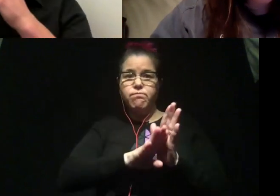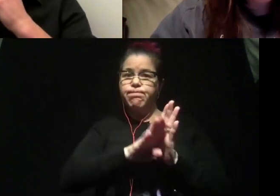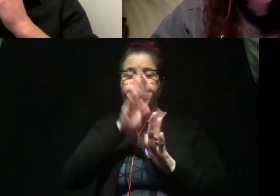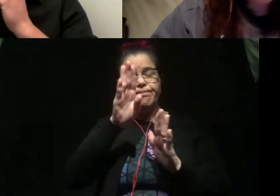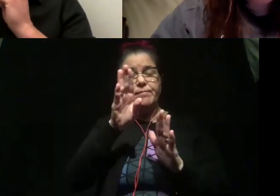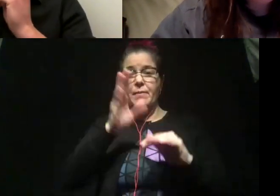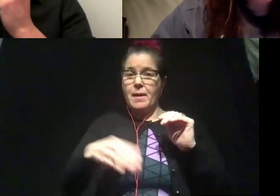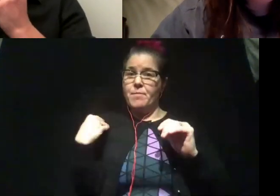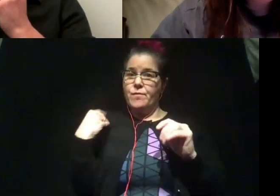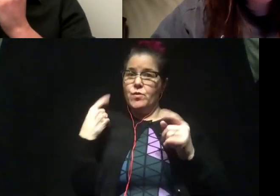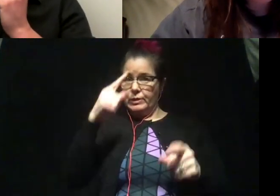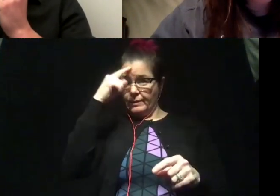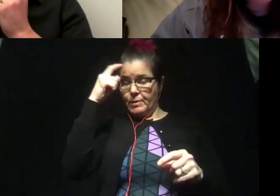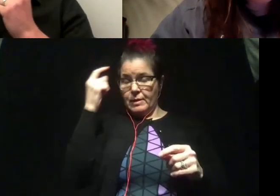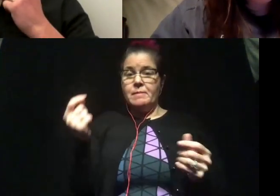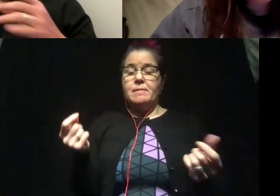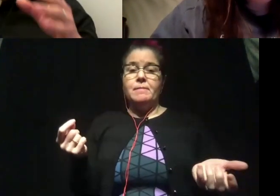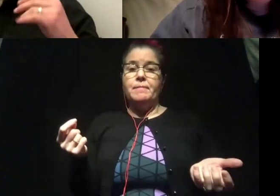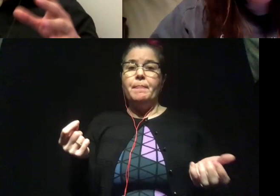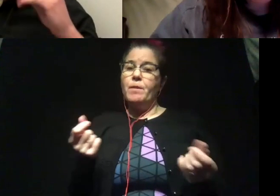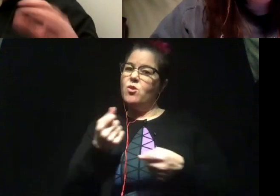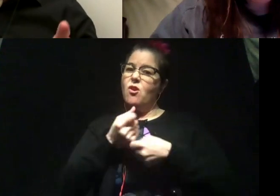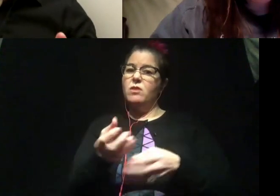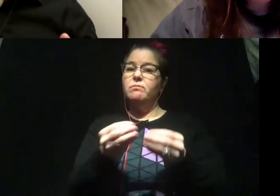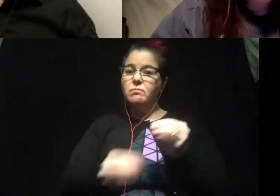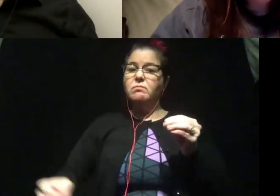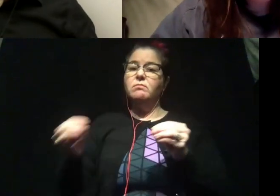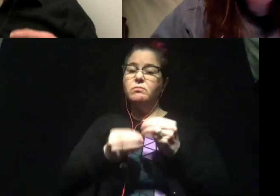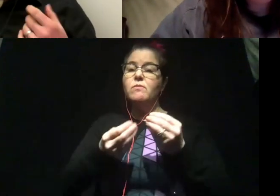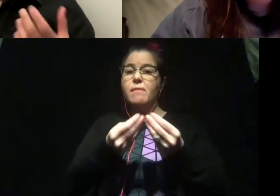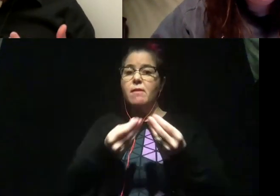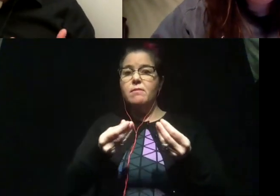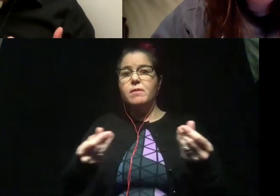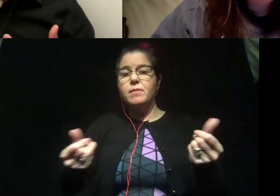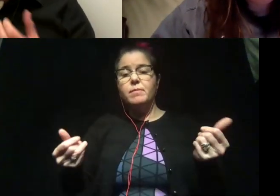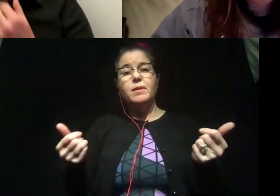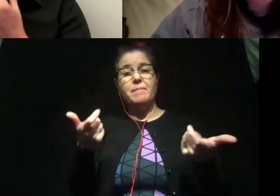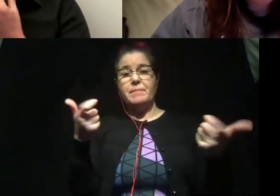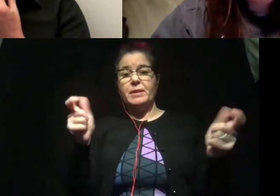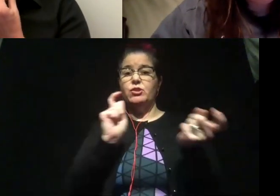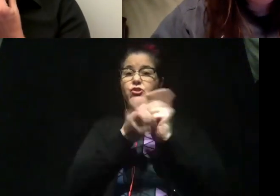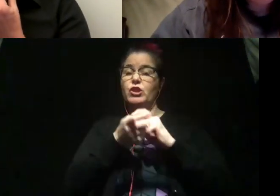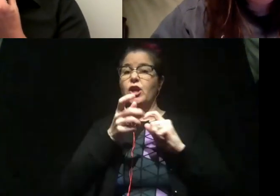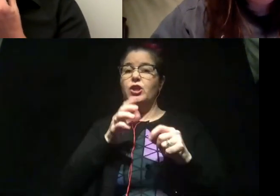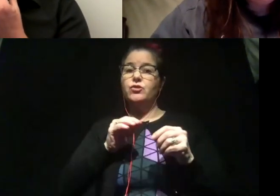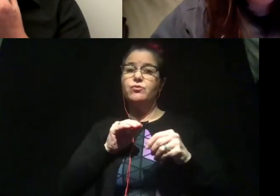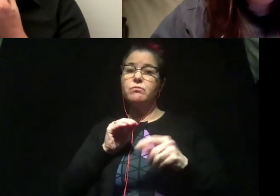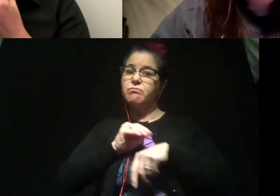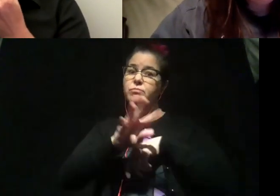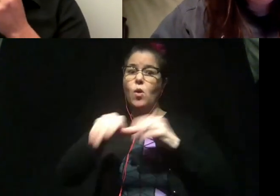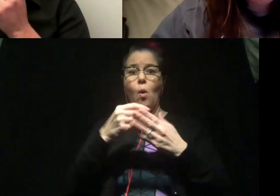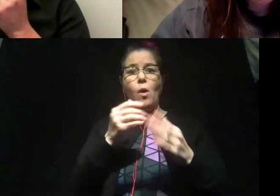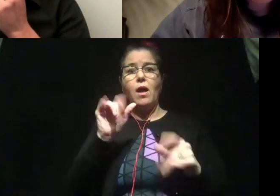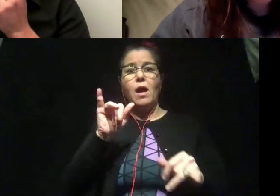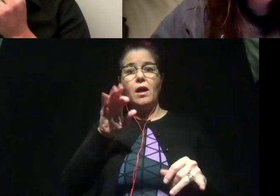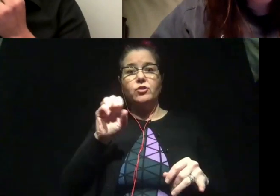before. And that's causing more and more and more melt, and it's causing huge changes across the entire ice sheet. And that's a large part of what